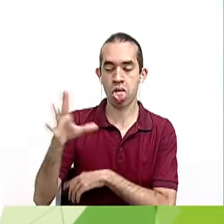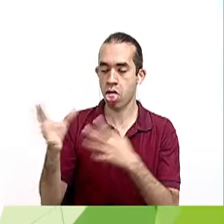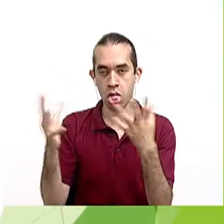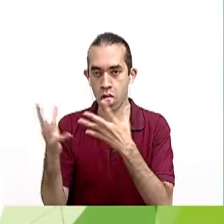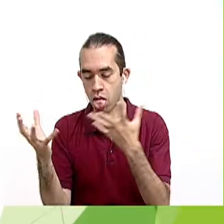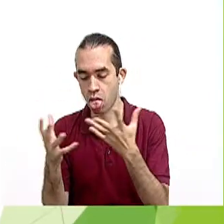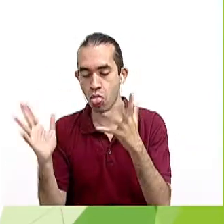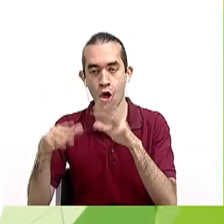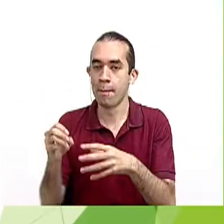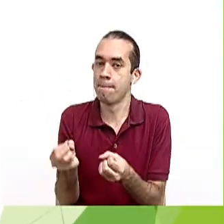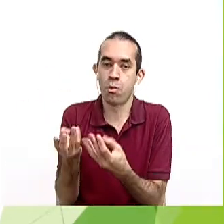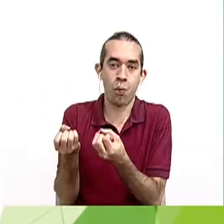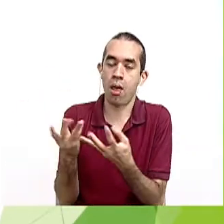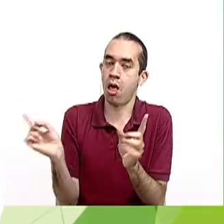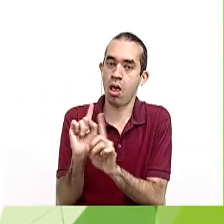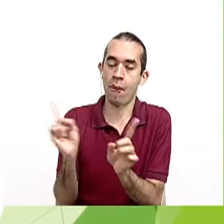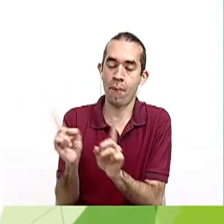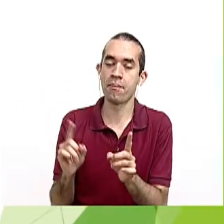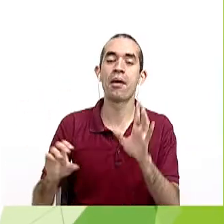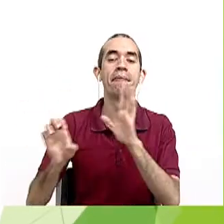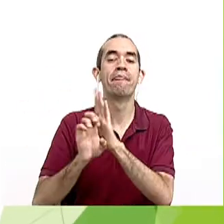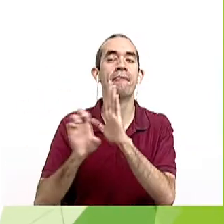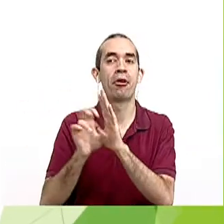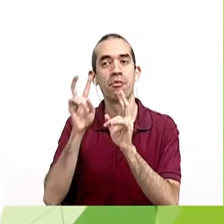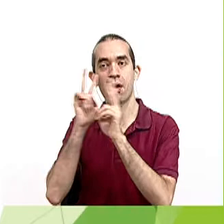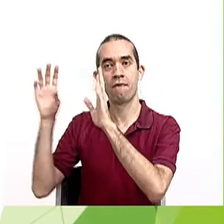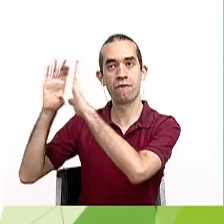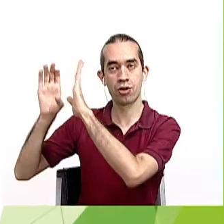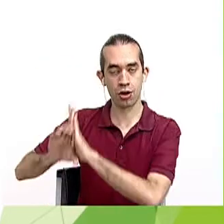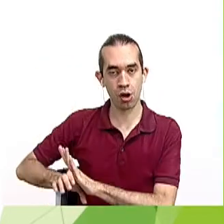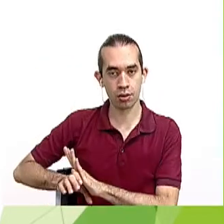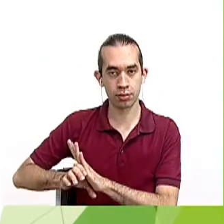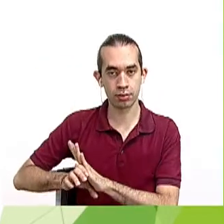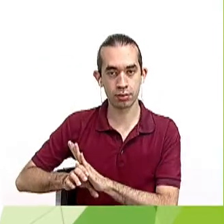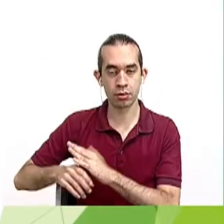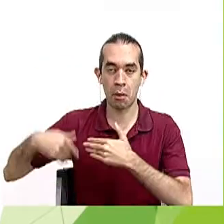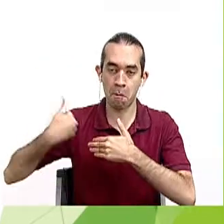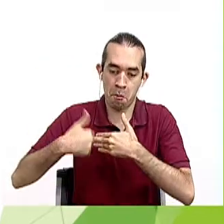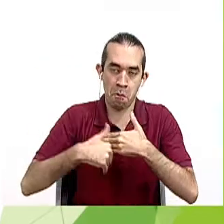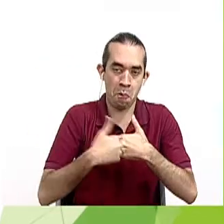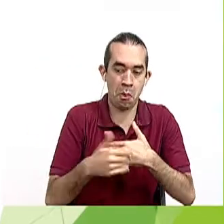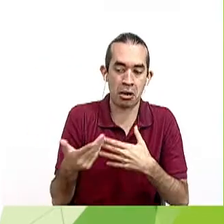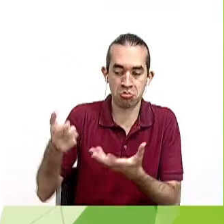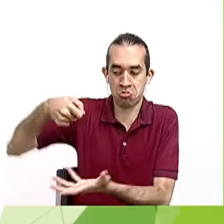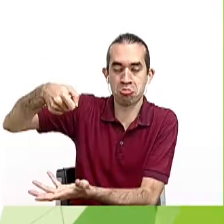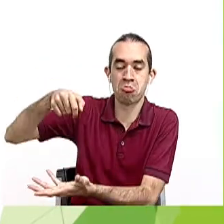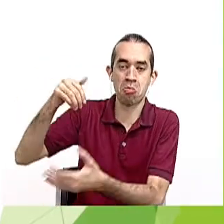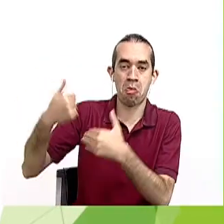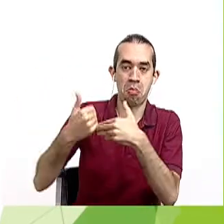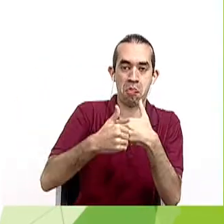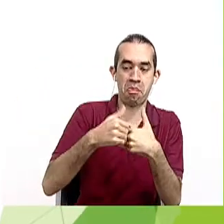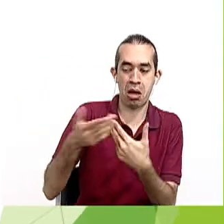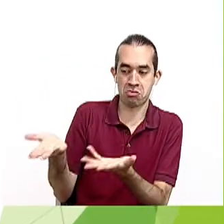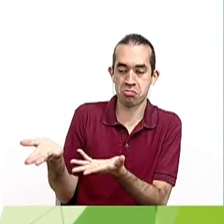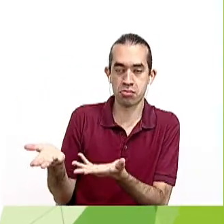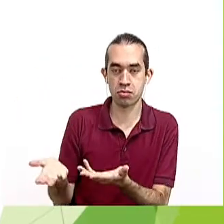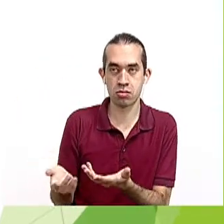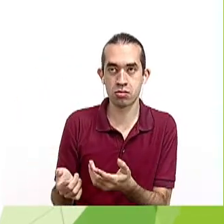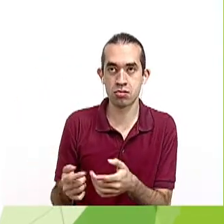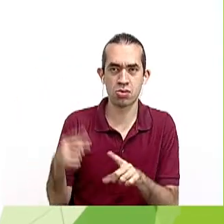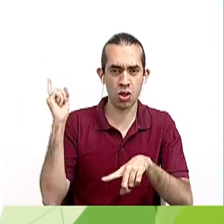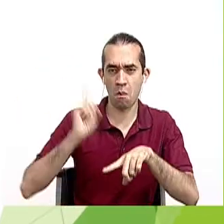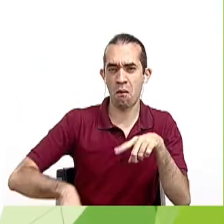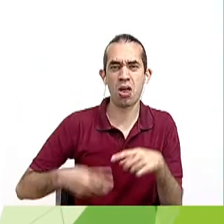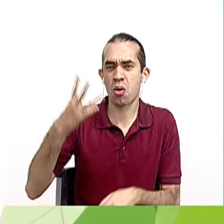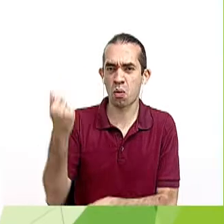have no plural form. Look at the picture. There is some bread in the basket. We can't